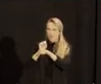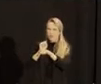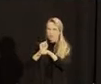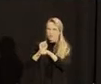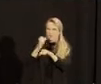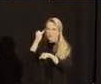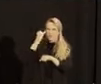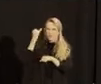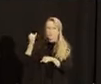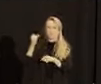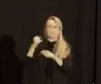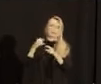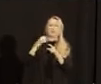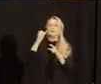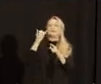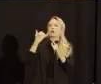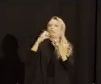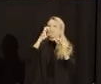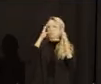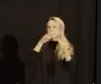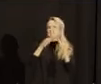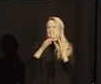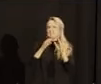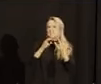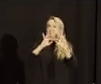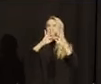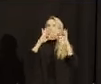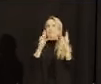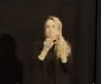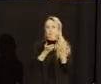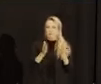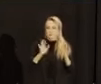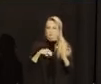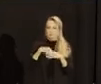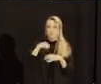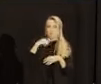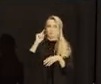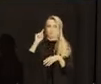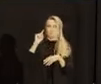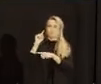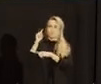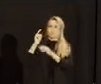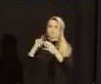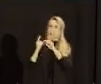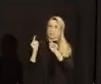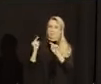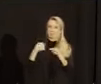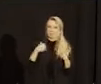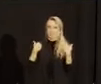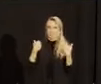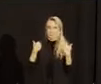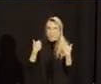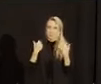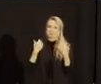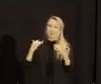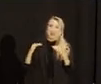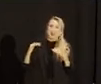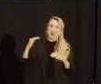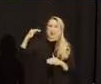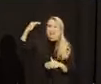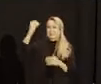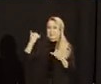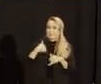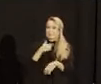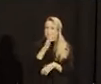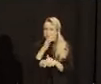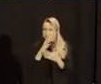and let's be real, I want to talk to the families, because when I first started coming here, I was a youth. Now I'm a mom. I have a 12-year-old who doesn't want to be here, so he's up in the